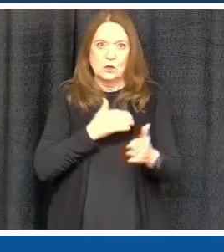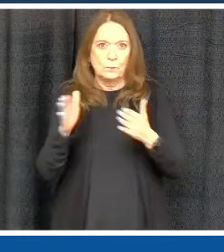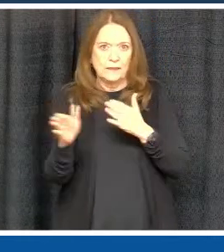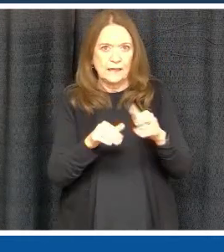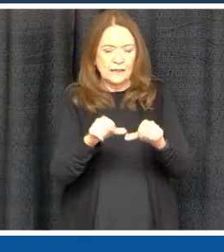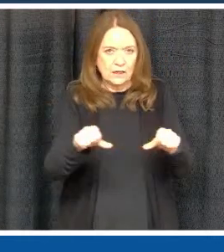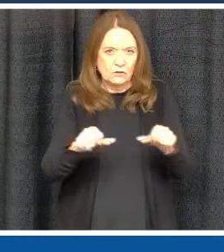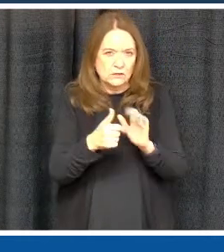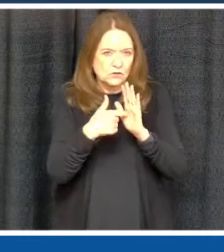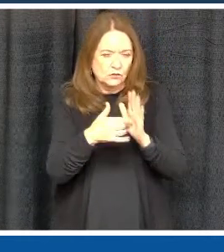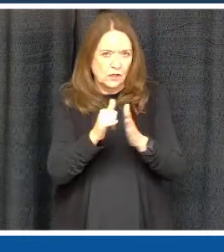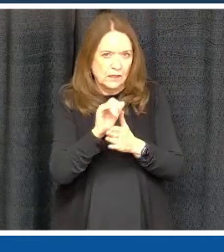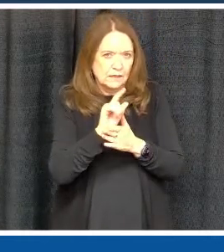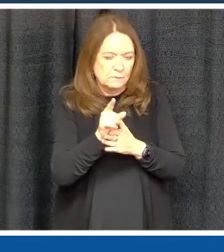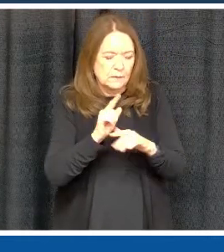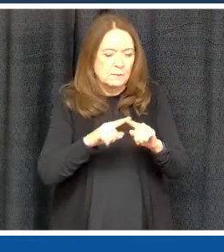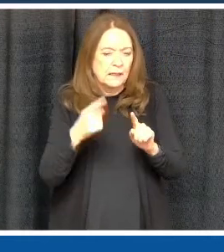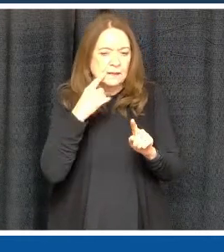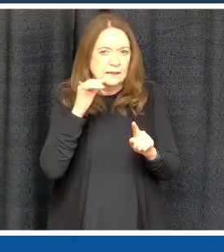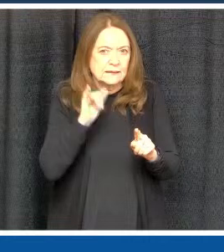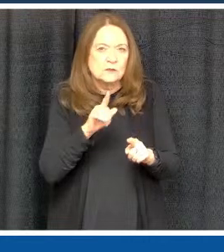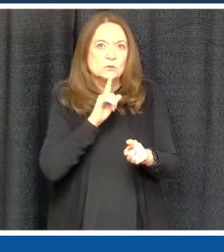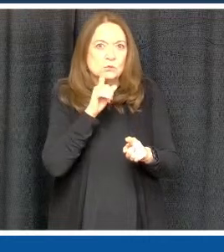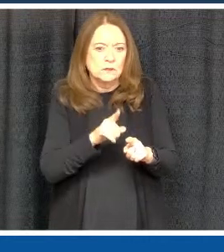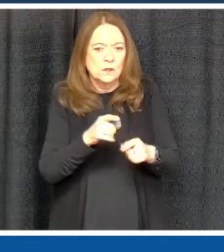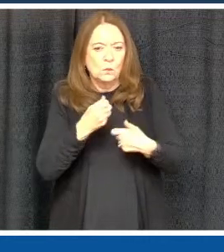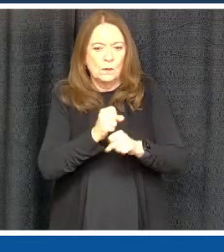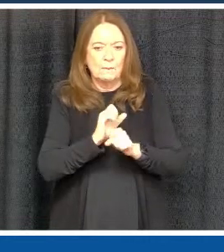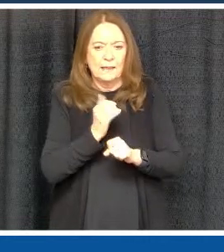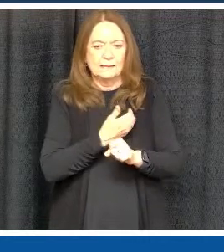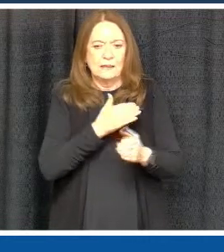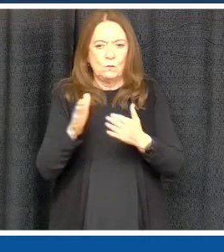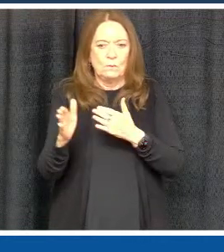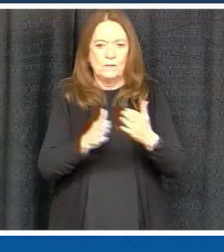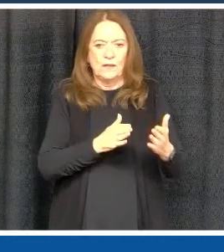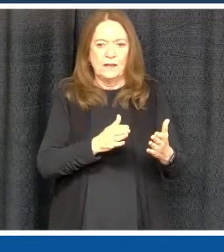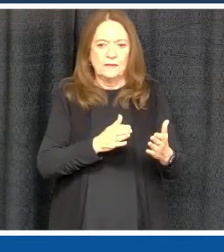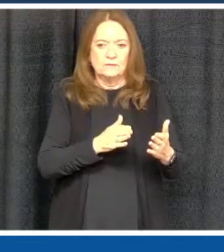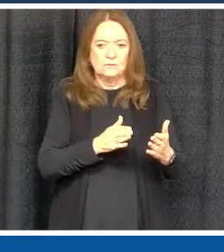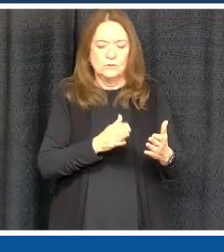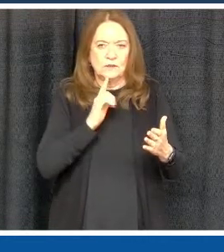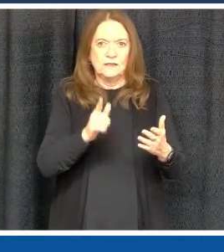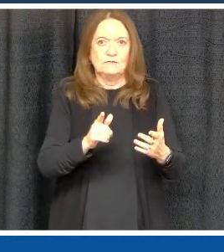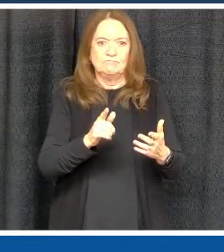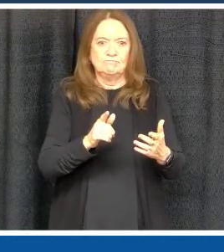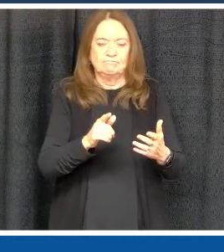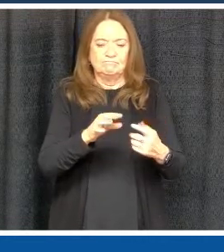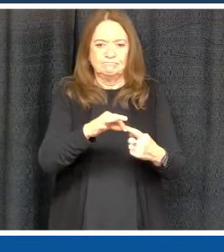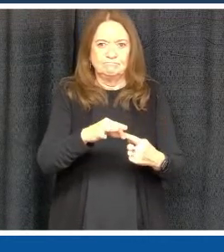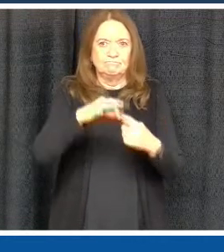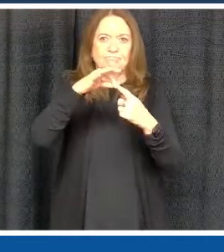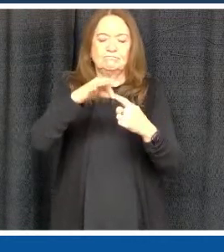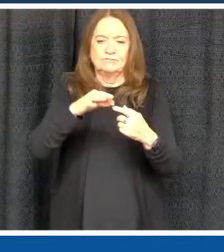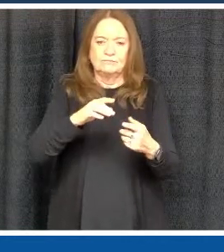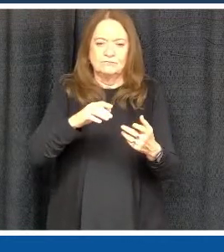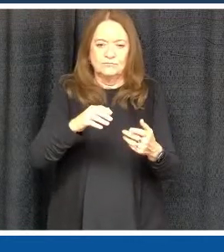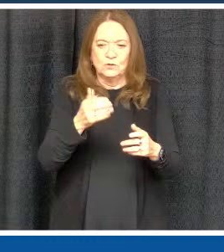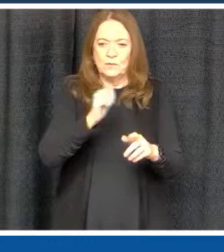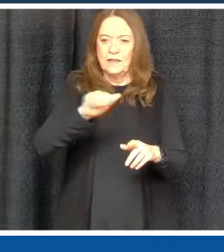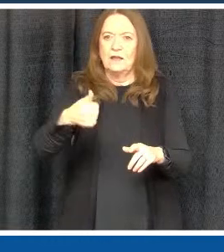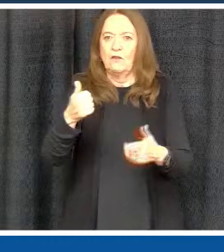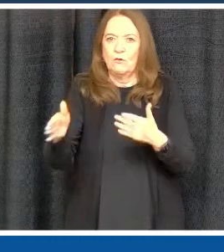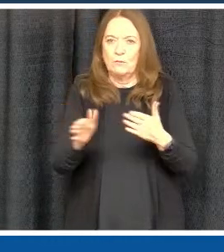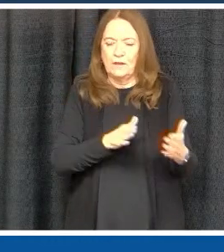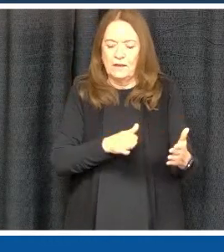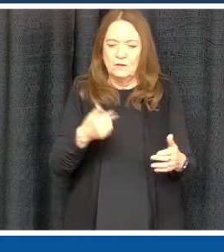areas, and I'll show you that in a minute here, but I think that's really what sets our plan apart from any local town or city's plan or even a county plan.